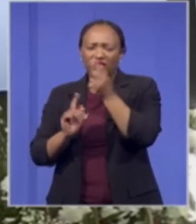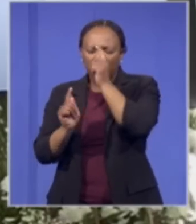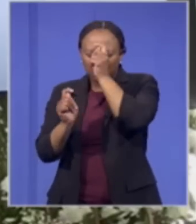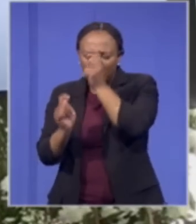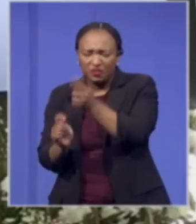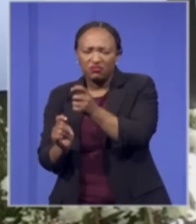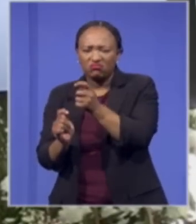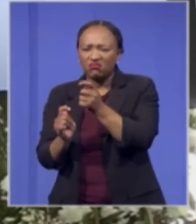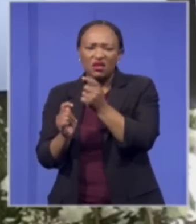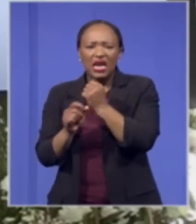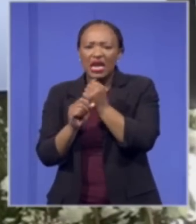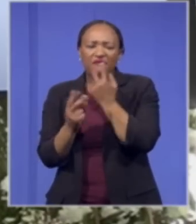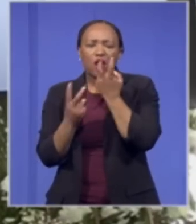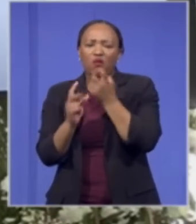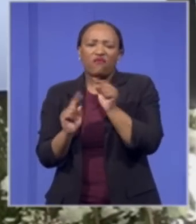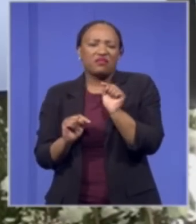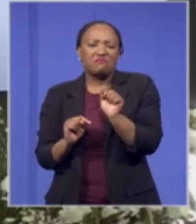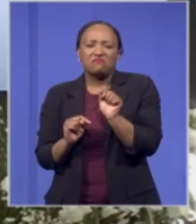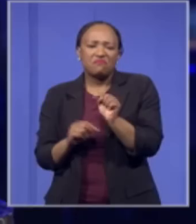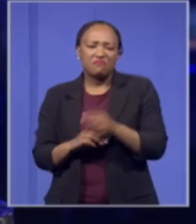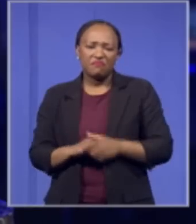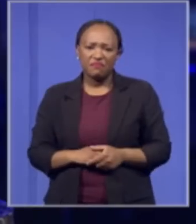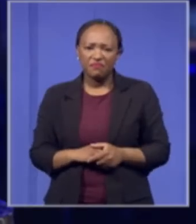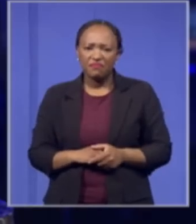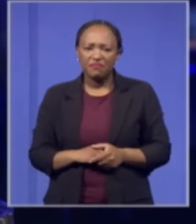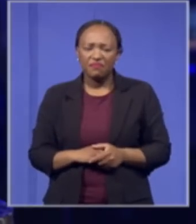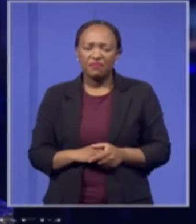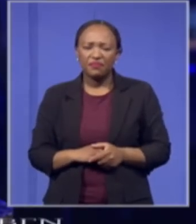recognized and rewarded.